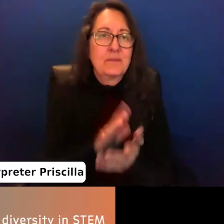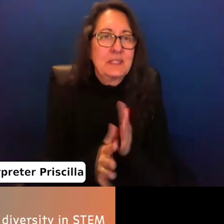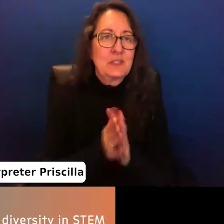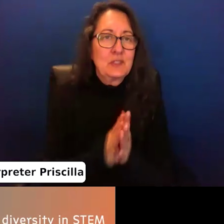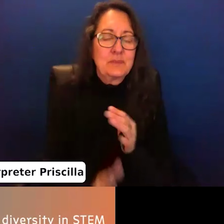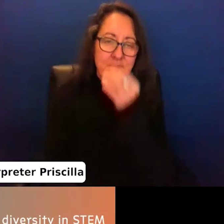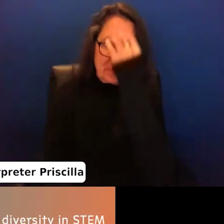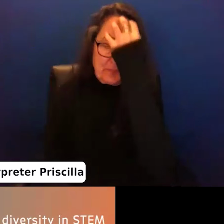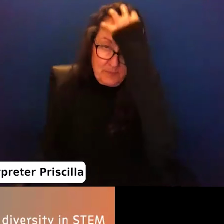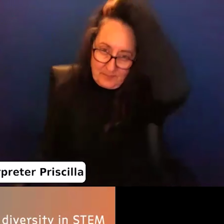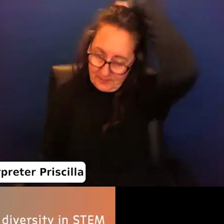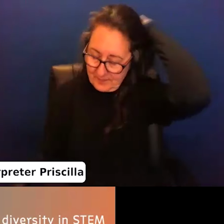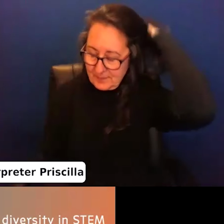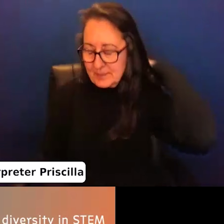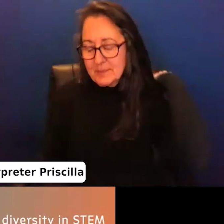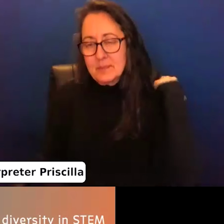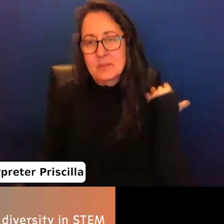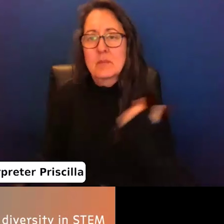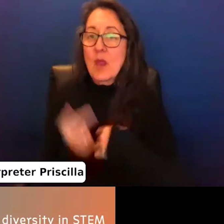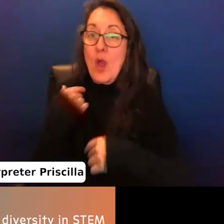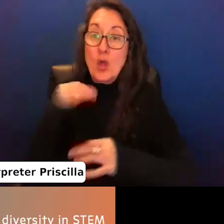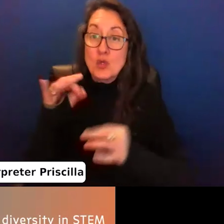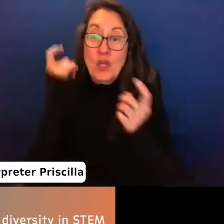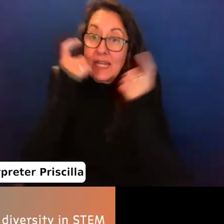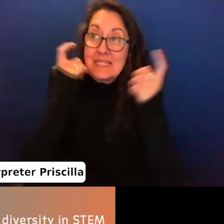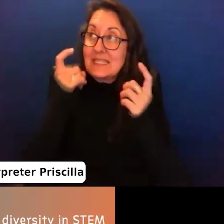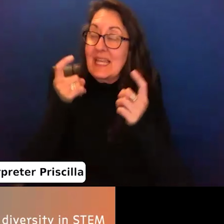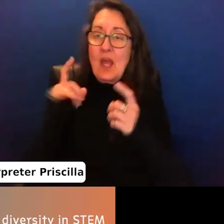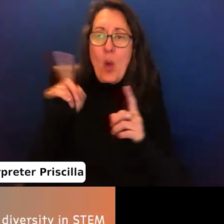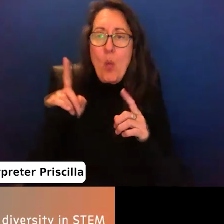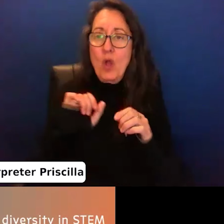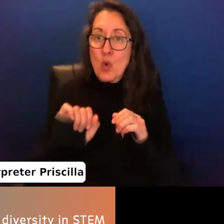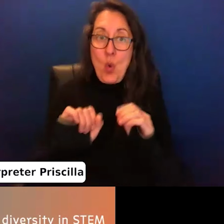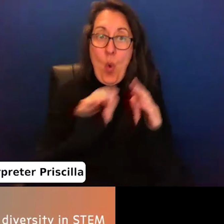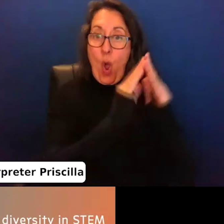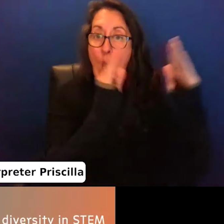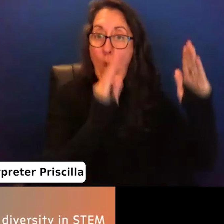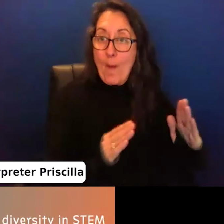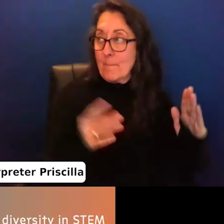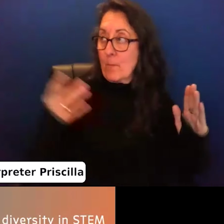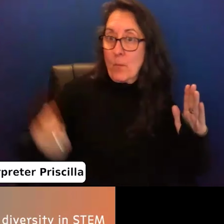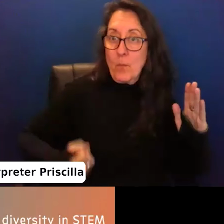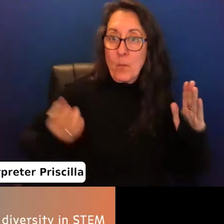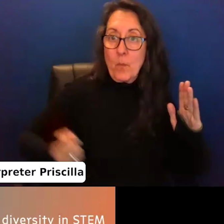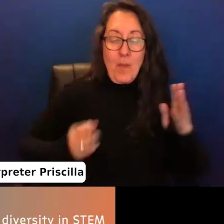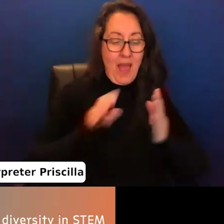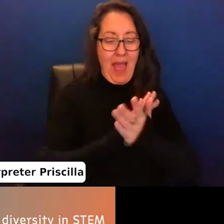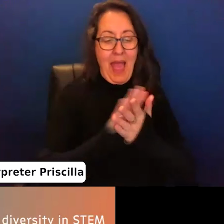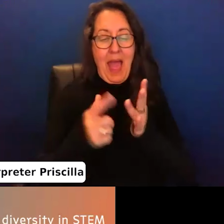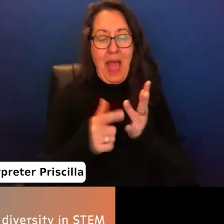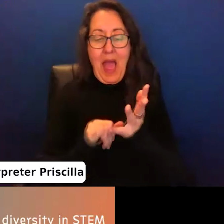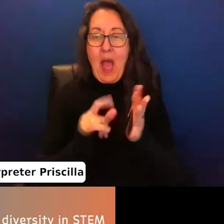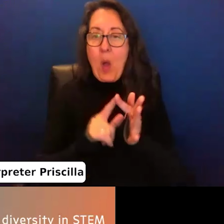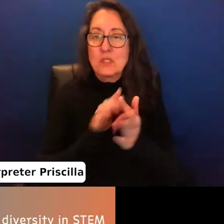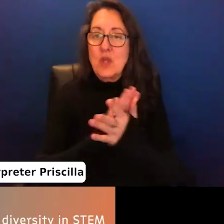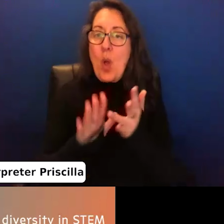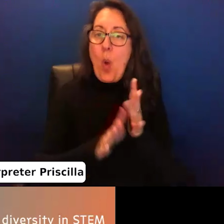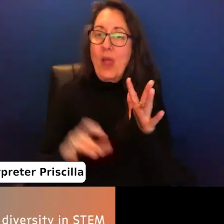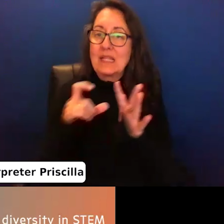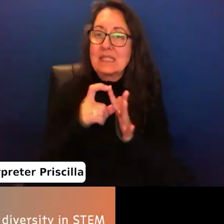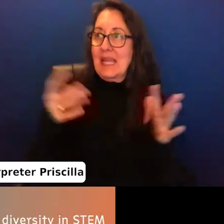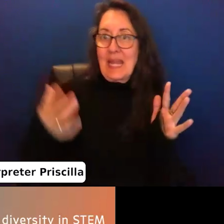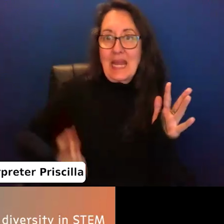We do not consider household income as part of the question, there's a question here about household income